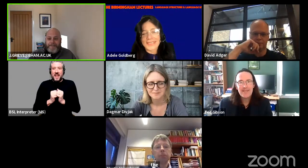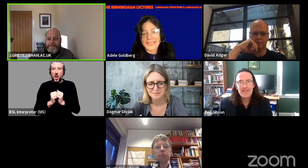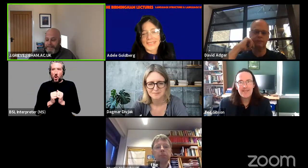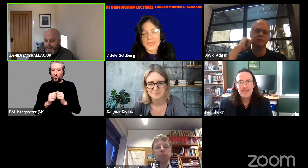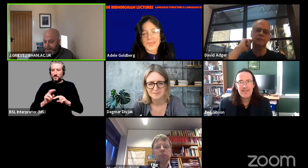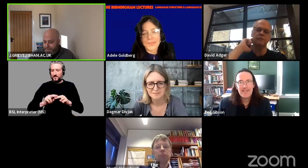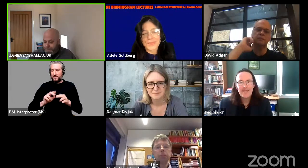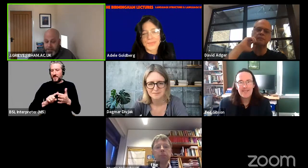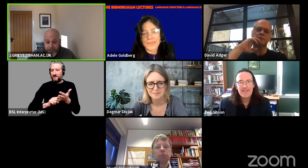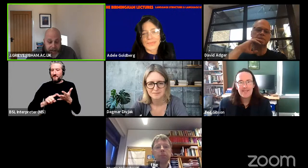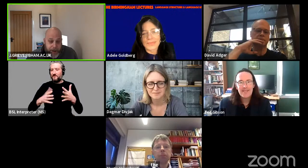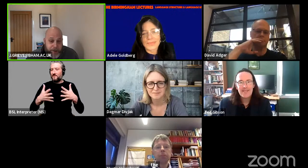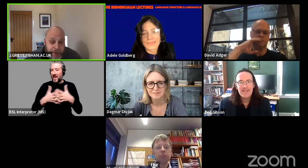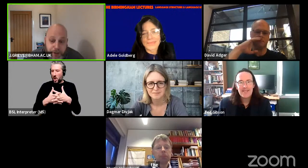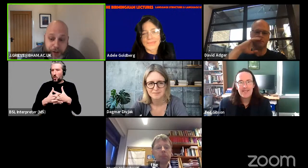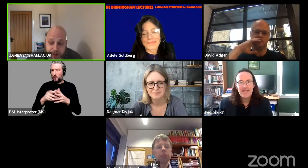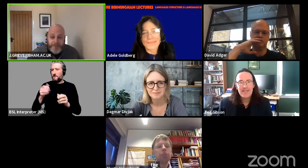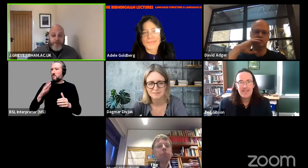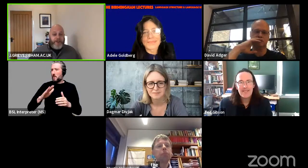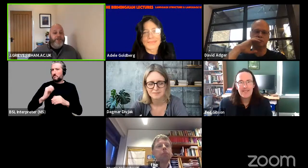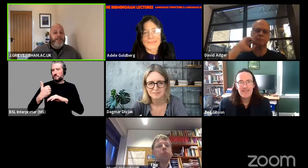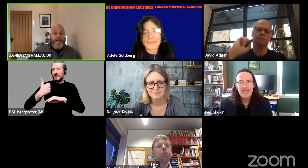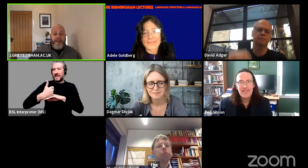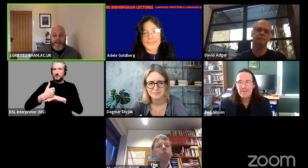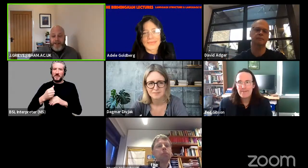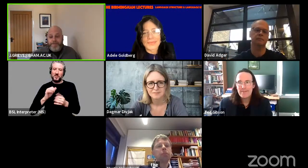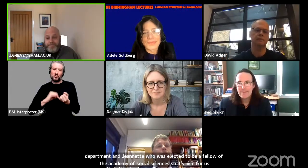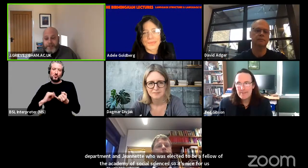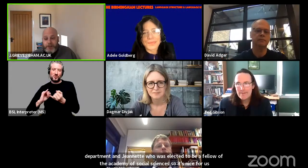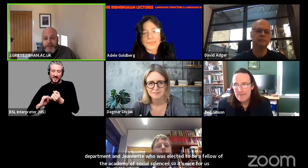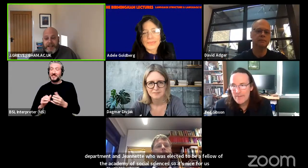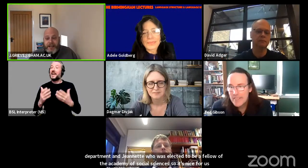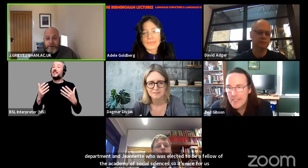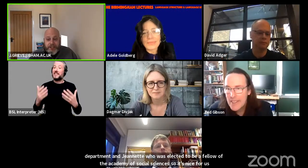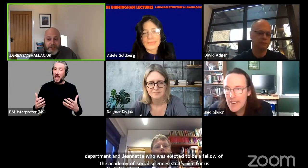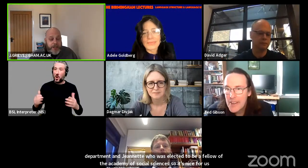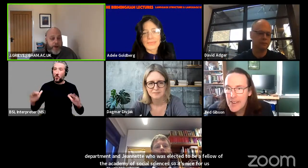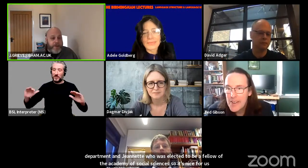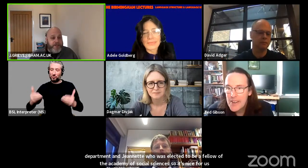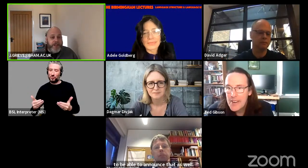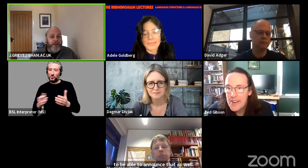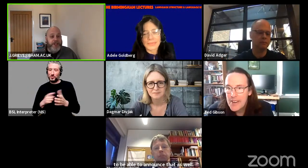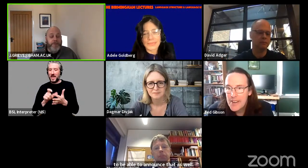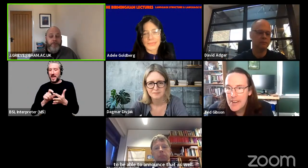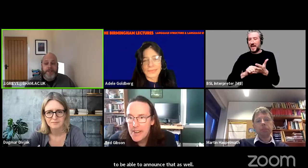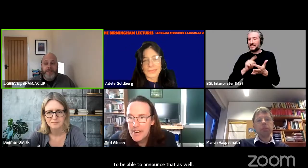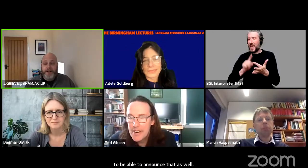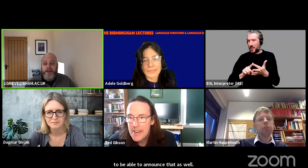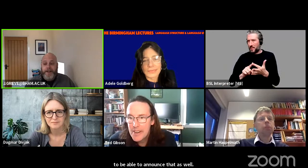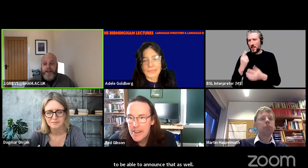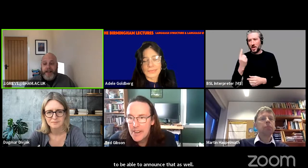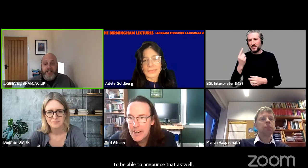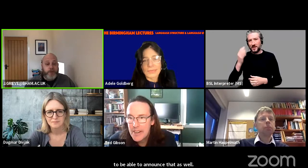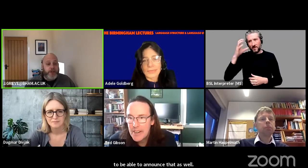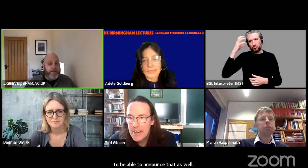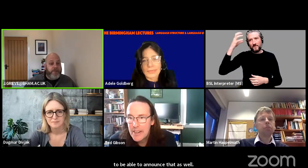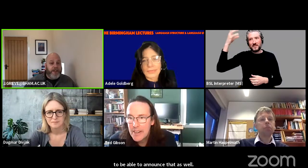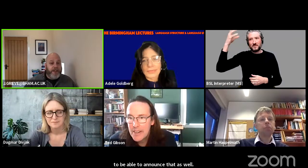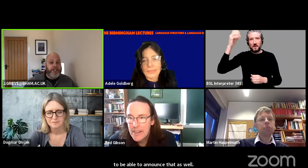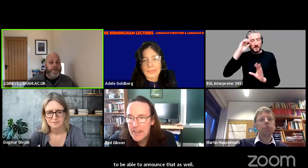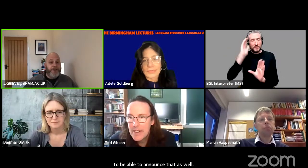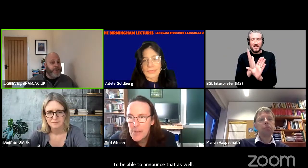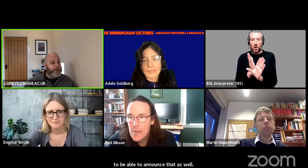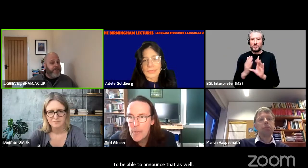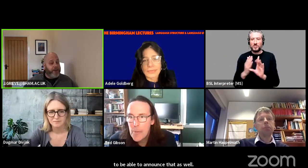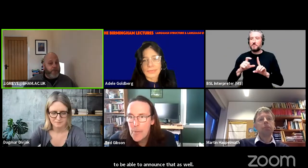as well. Anyway, without further ado, let's move on to Adele, who is a professor in the Department of Psychology at Princeton. And since we're talking